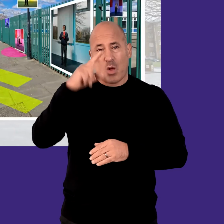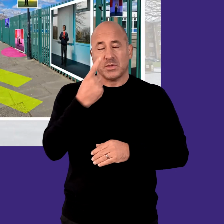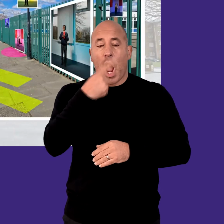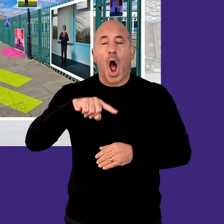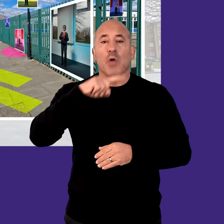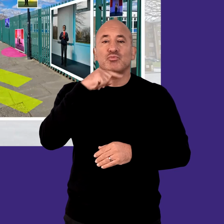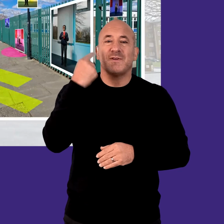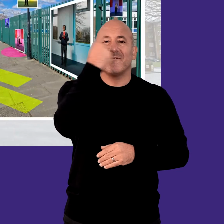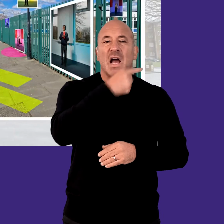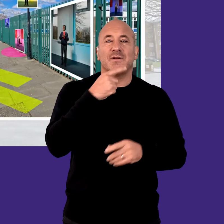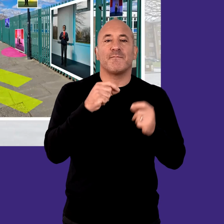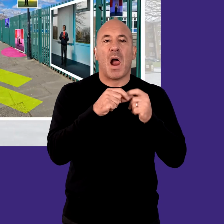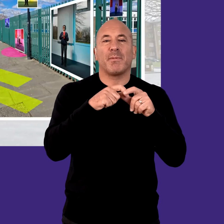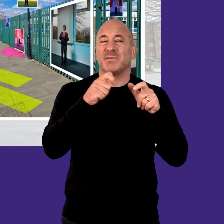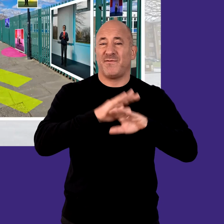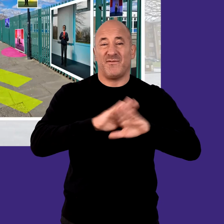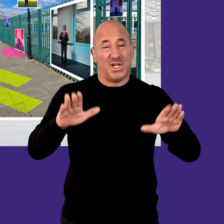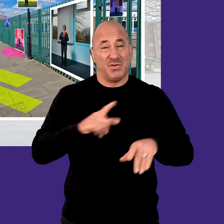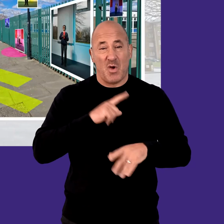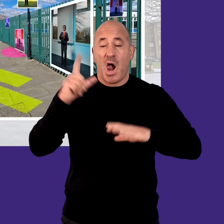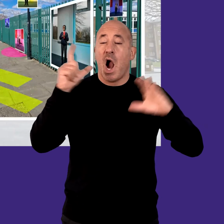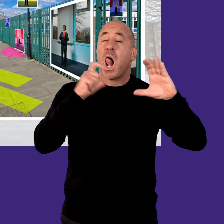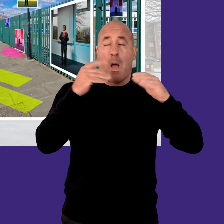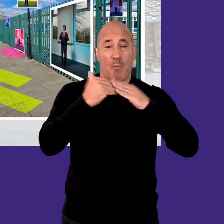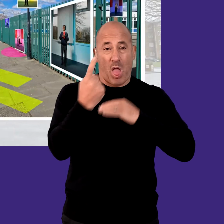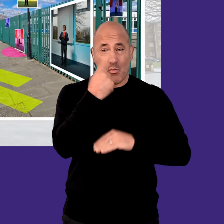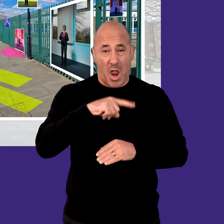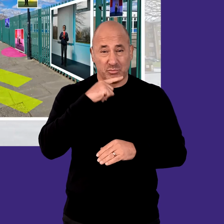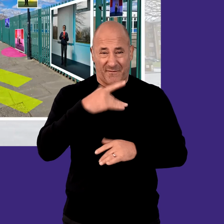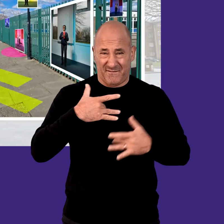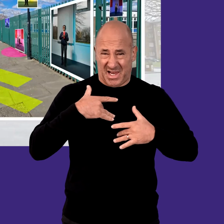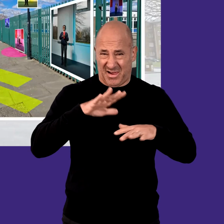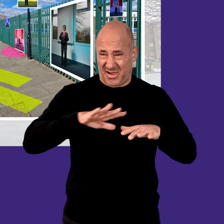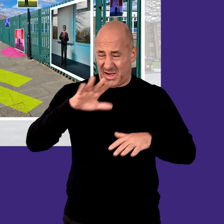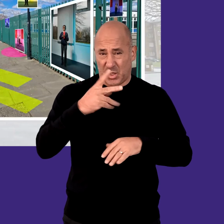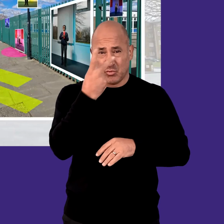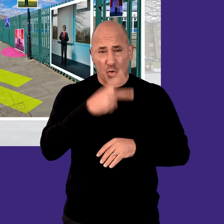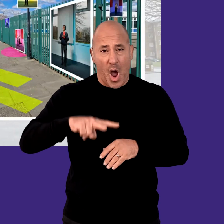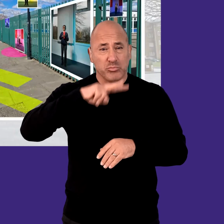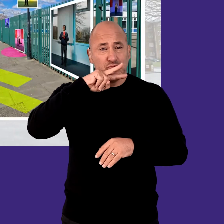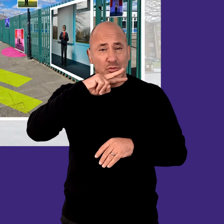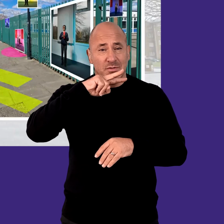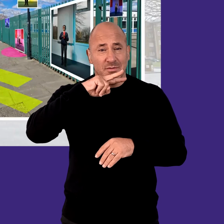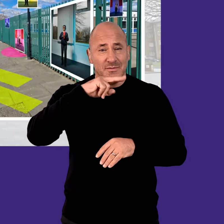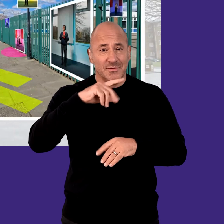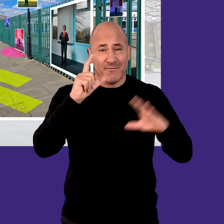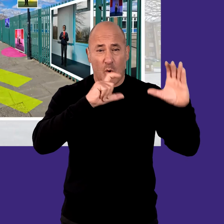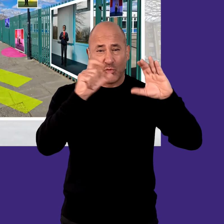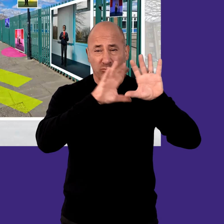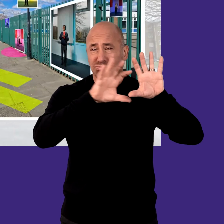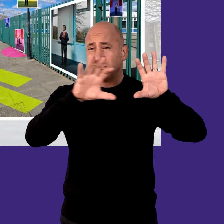It's no longer called 100 Faces of Bulby Bridge, because he took far more than 100 images. I think we've got around 200 now of